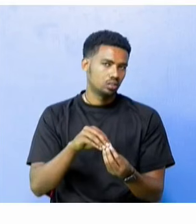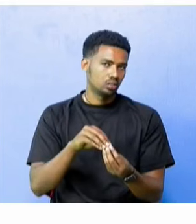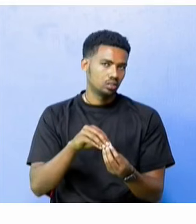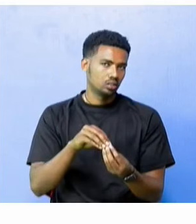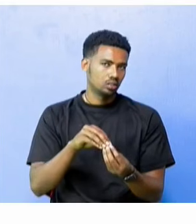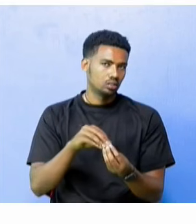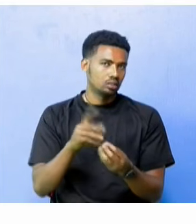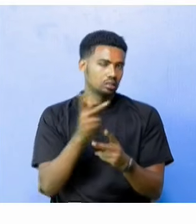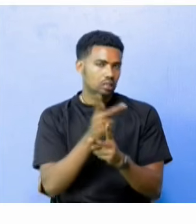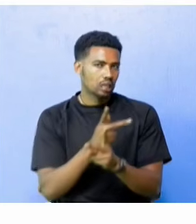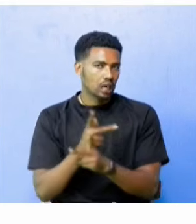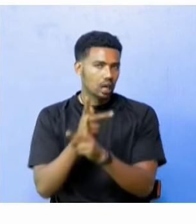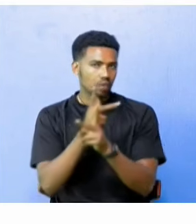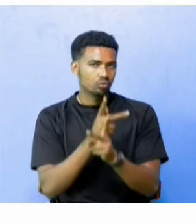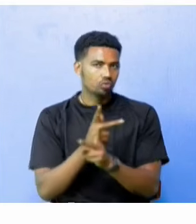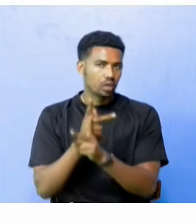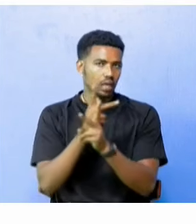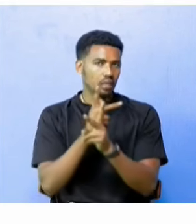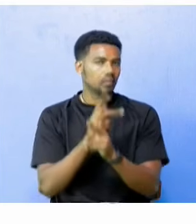carefully,